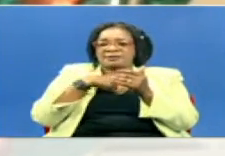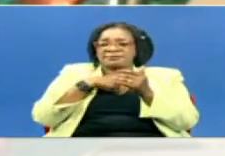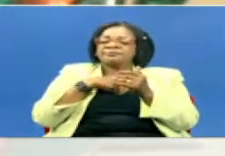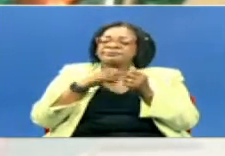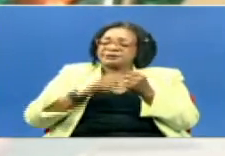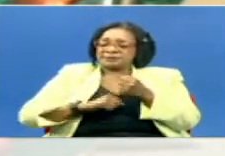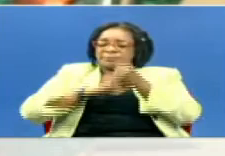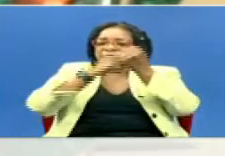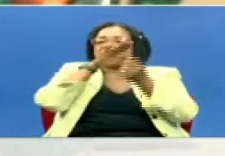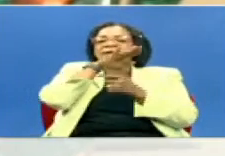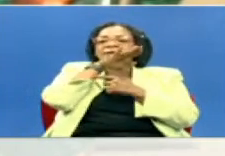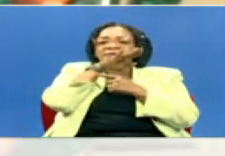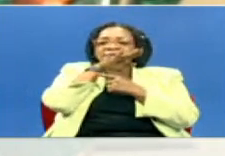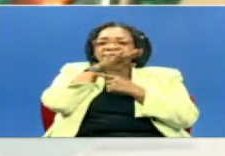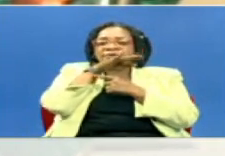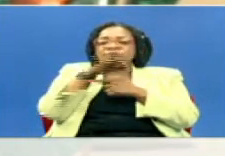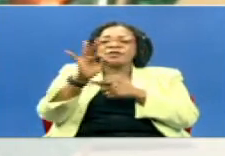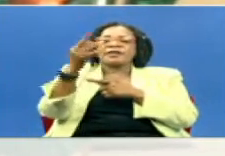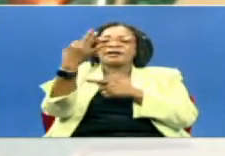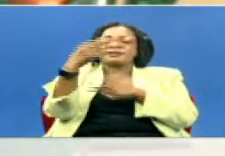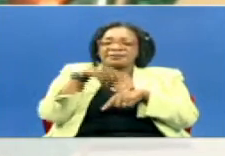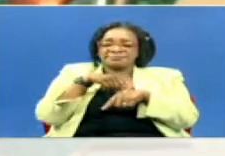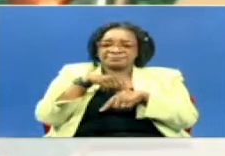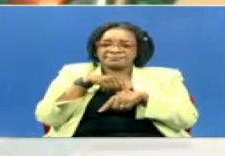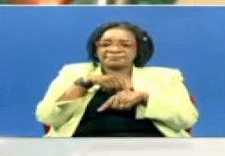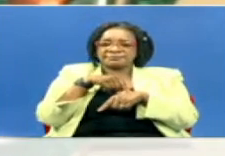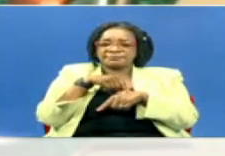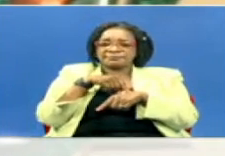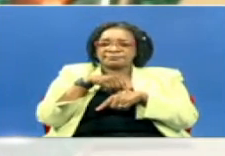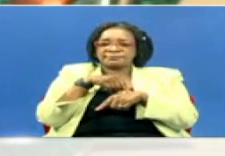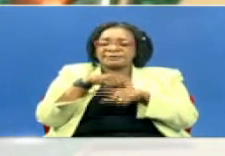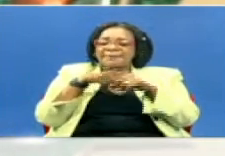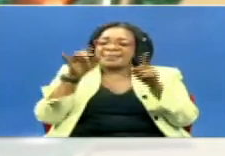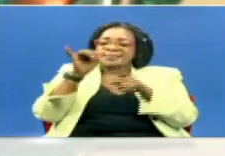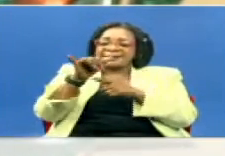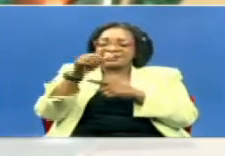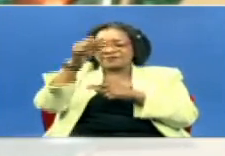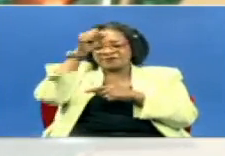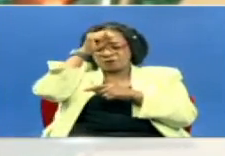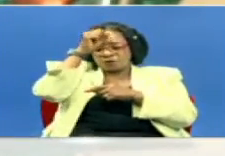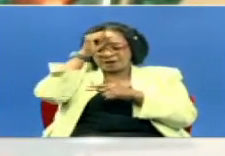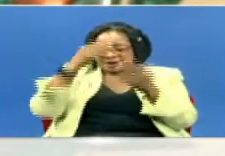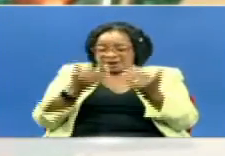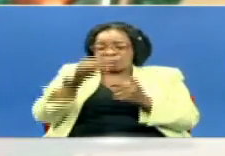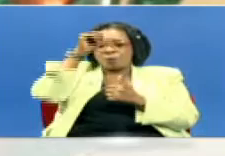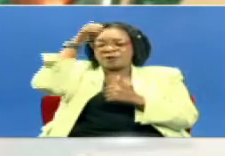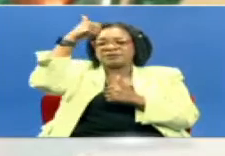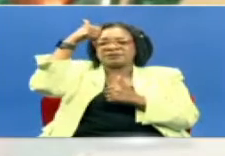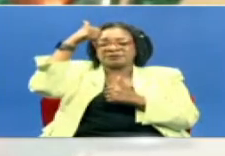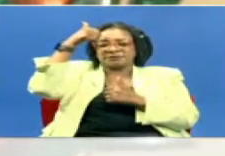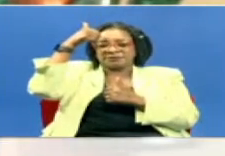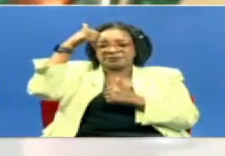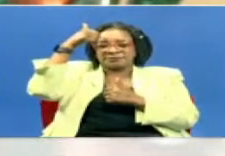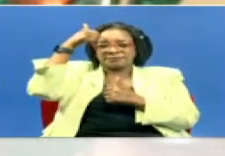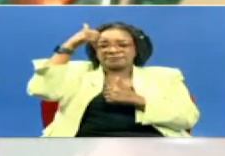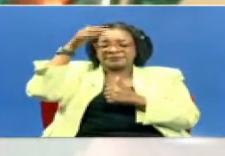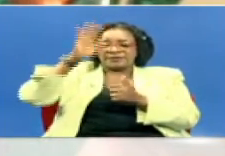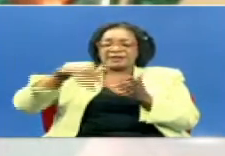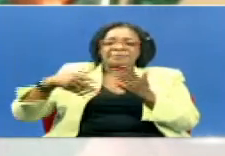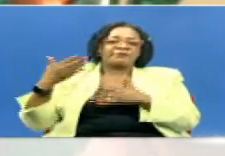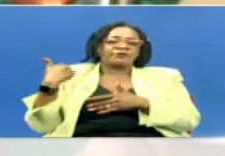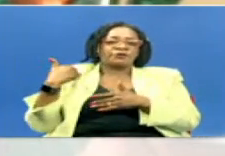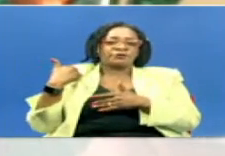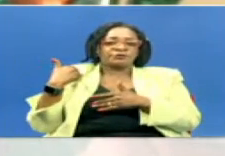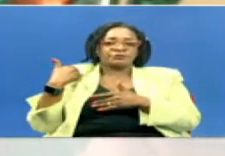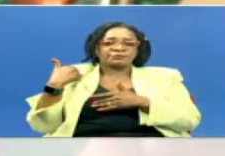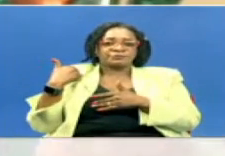Raila for the third time. But that fool is wiser now than he was then.